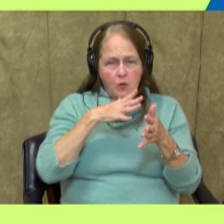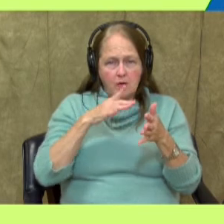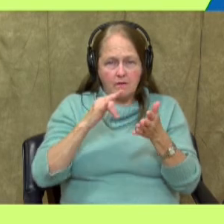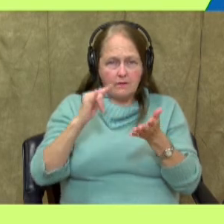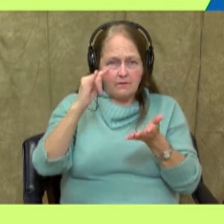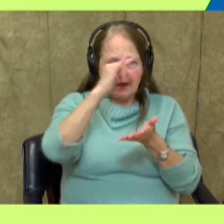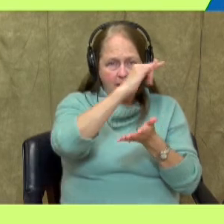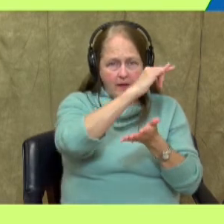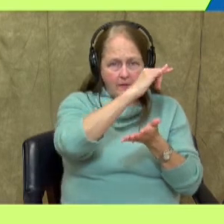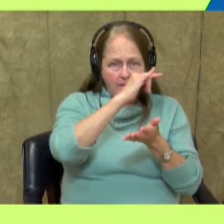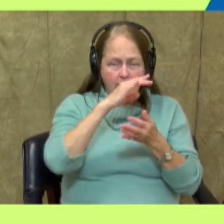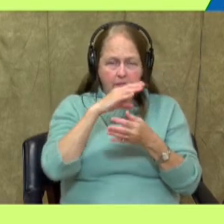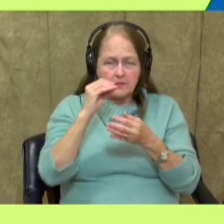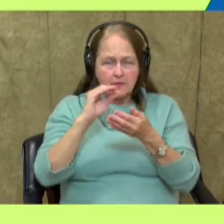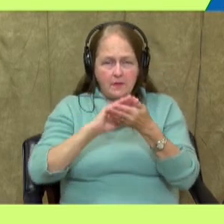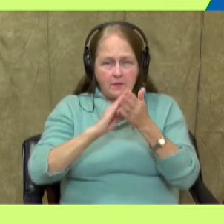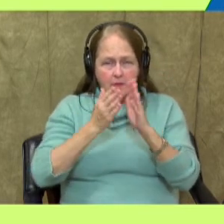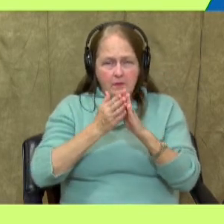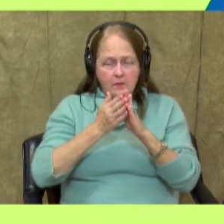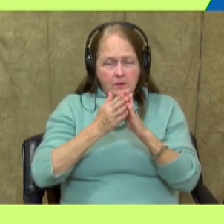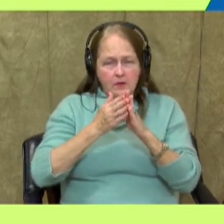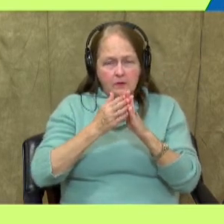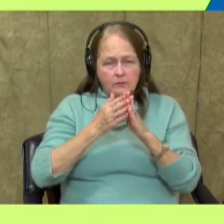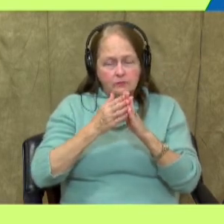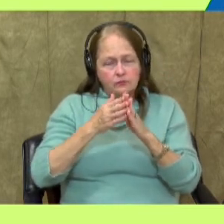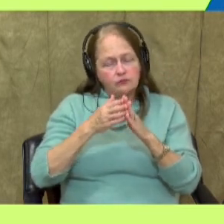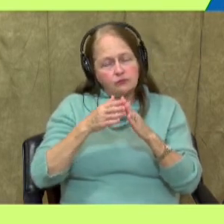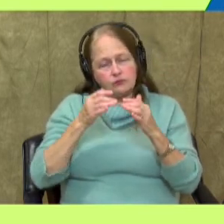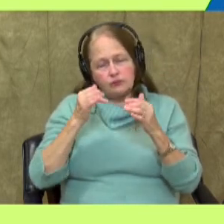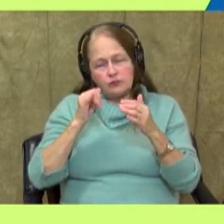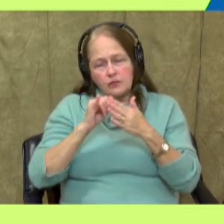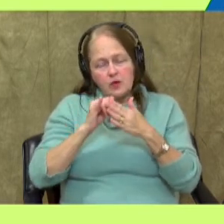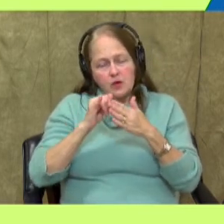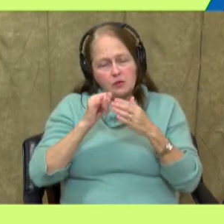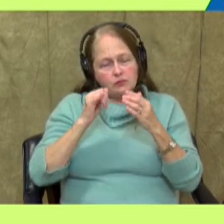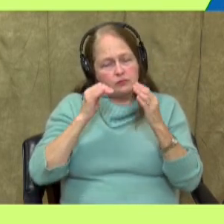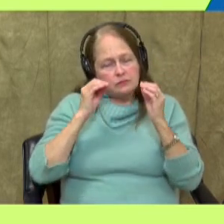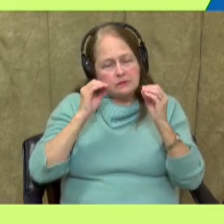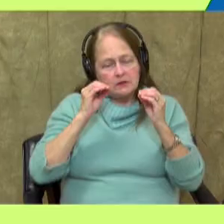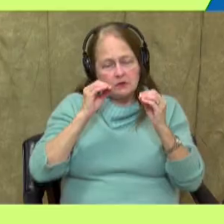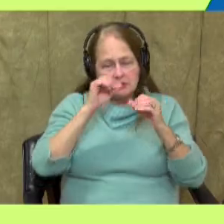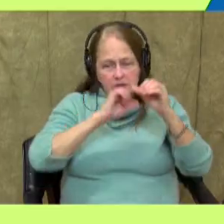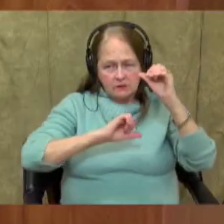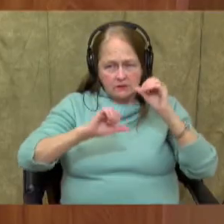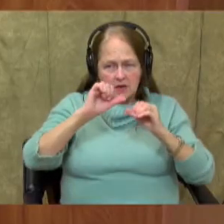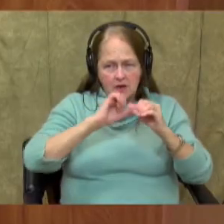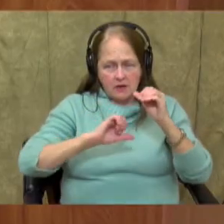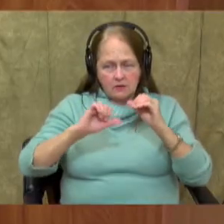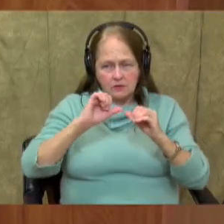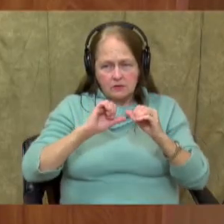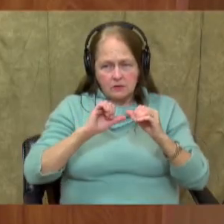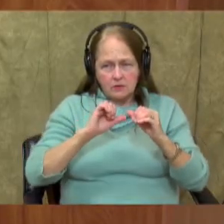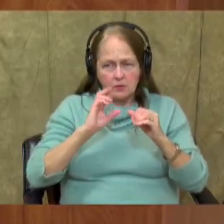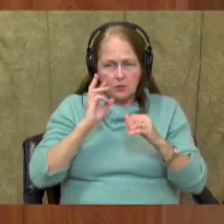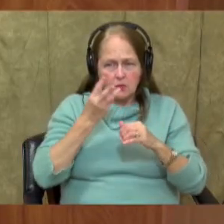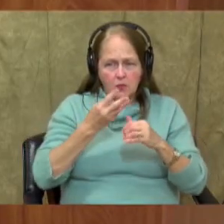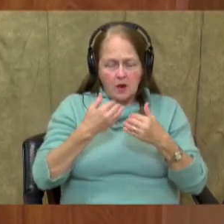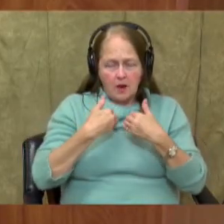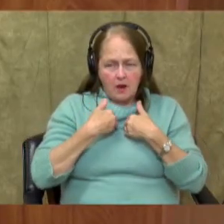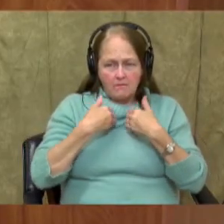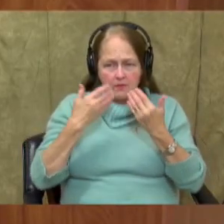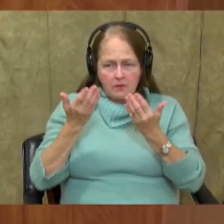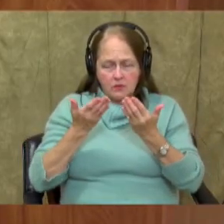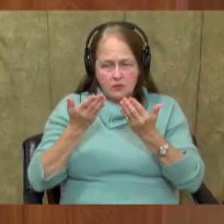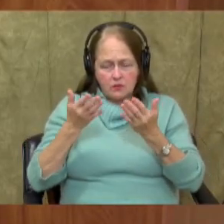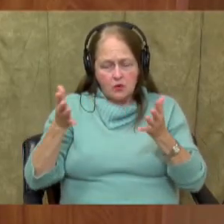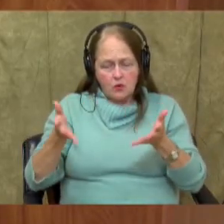flying, and became a champion for women in sciences. And that's true. So we can look, we have here where